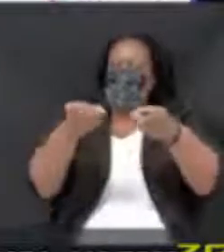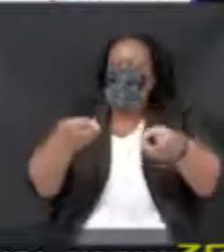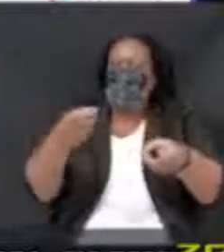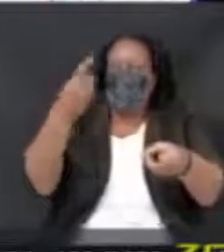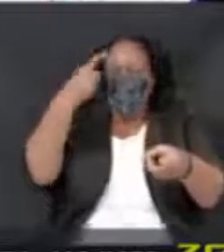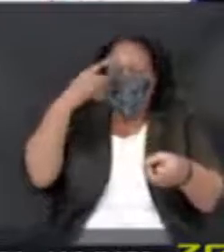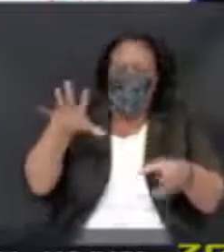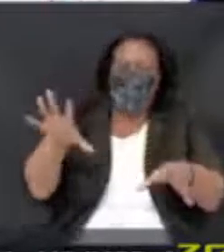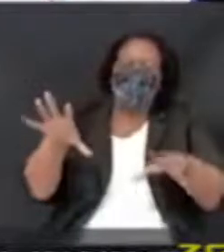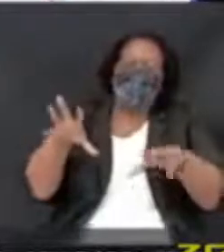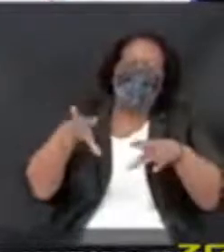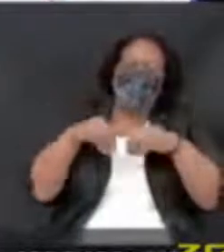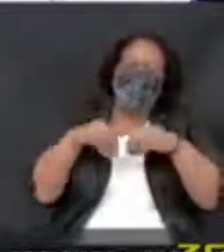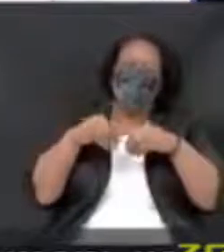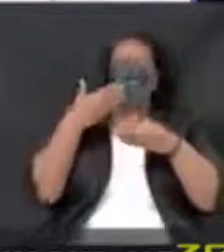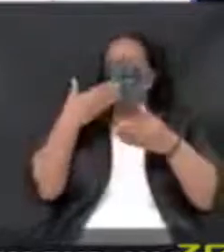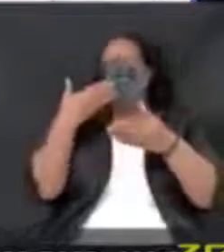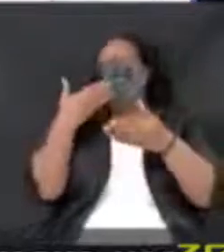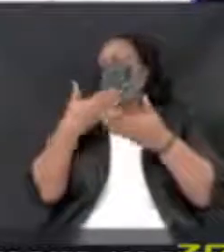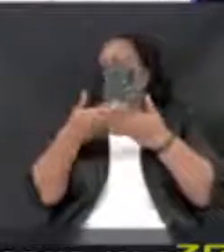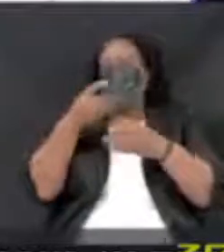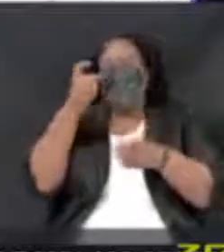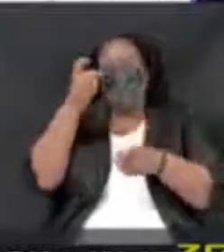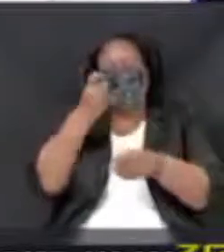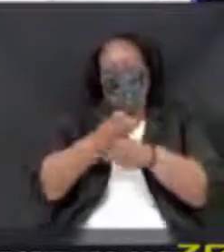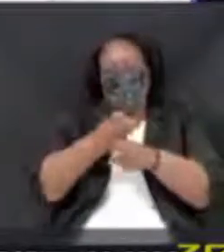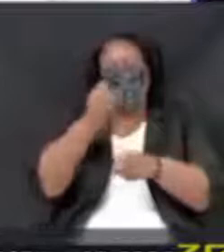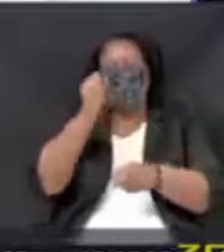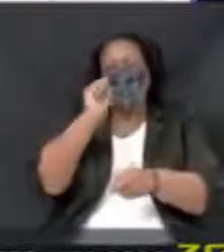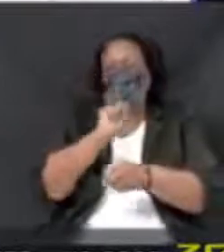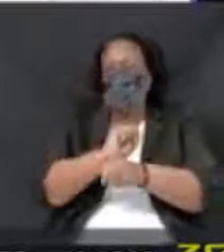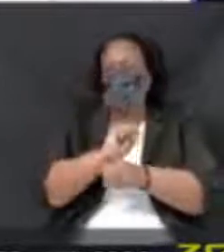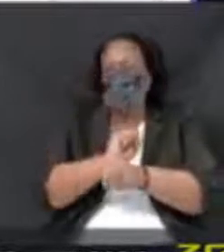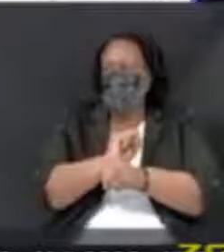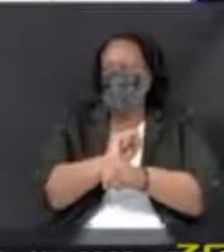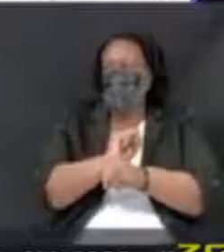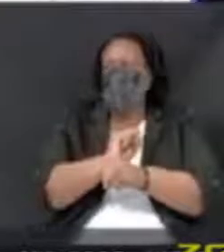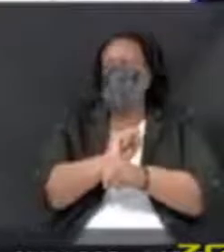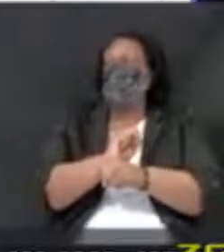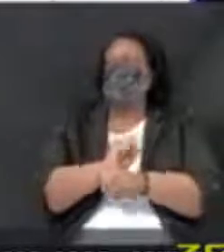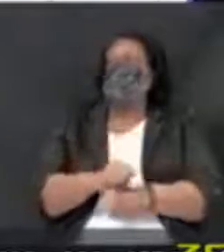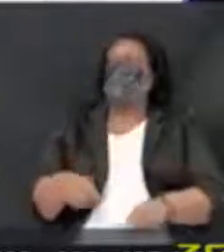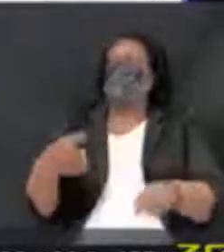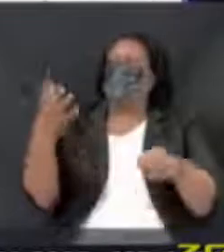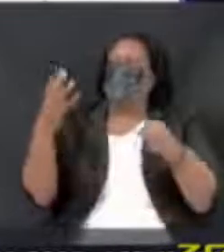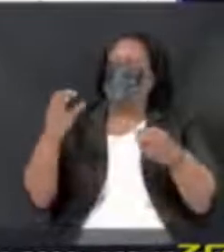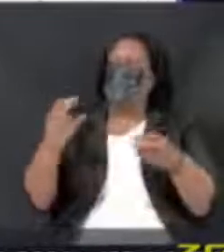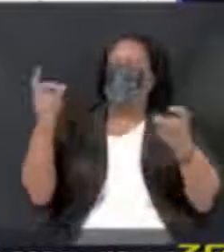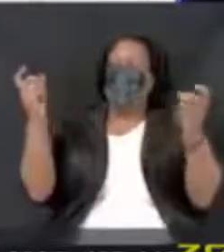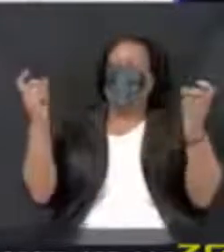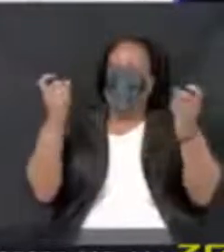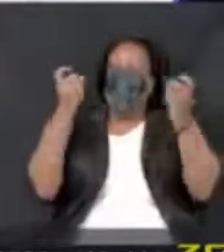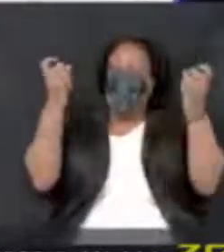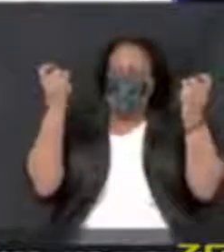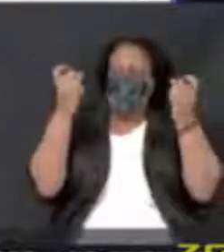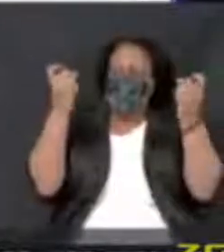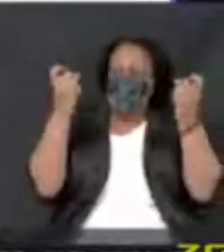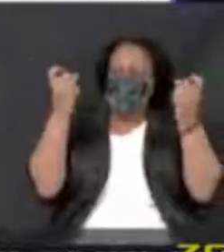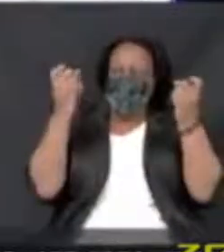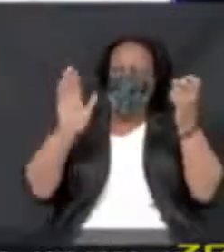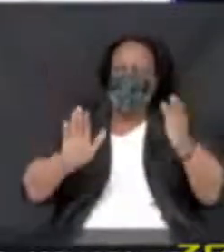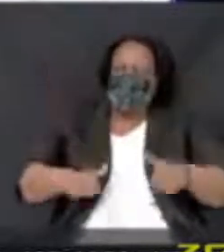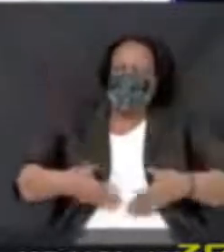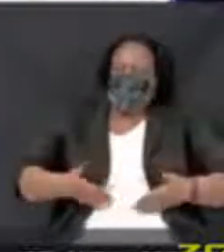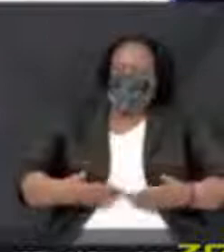your commitment and your work, and as well as celebrating Wendy Phipps' Day today. Oh, So, okay. Minister, happy